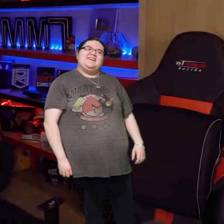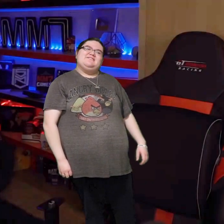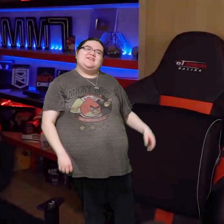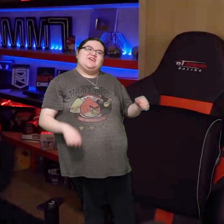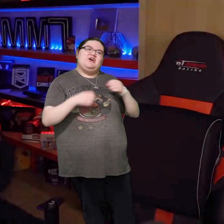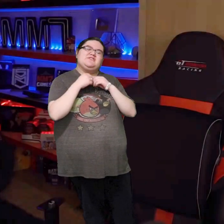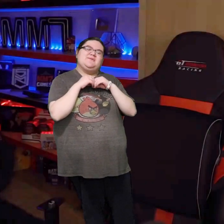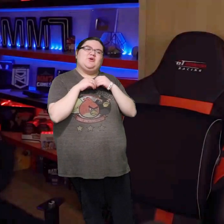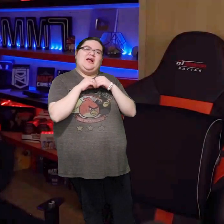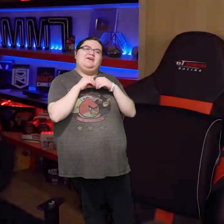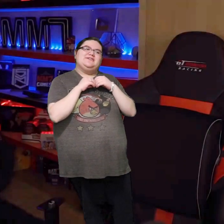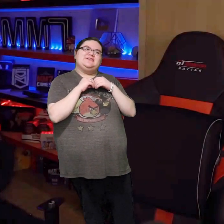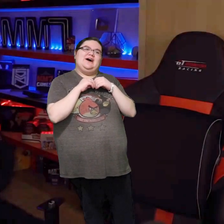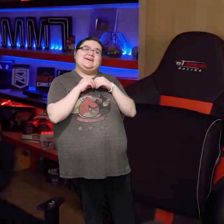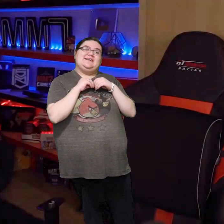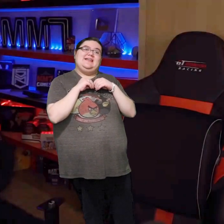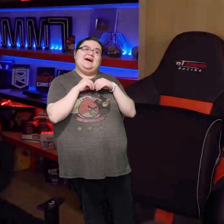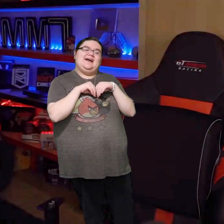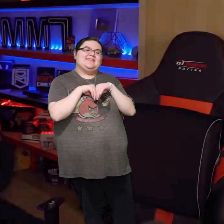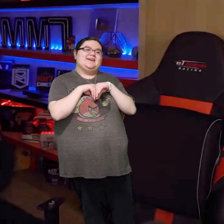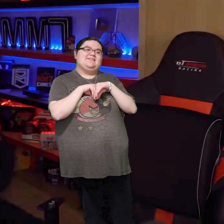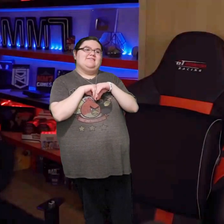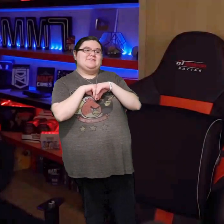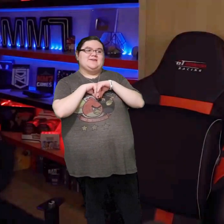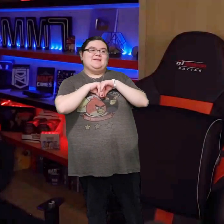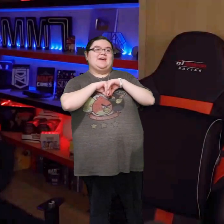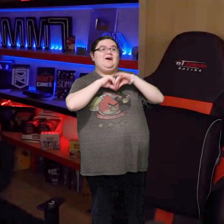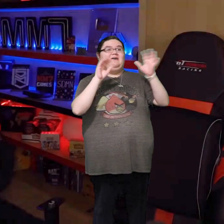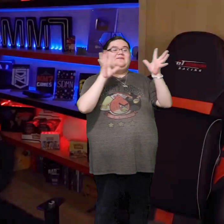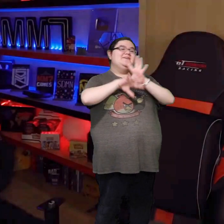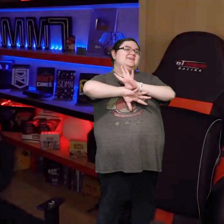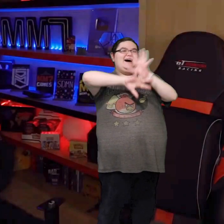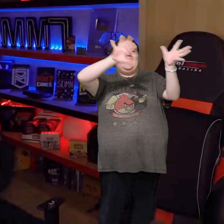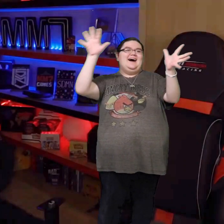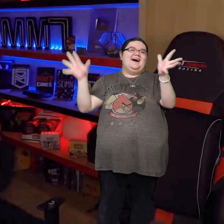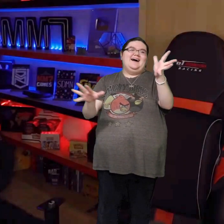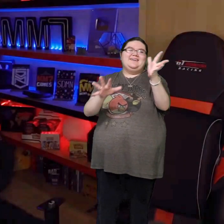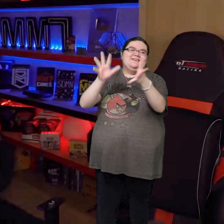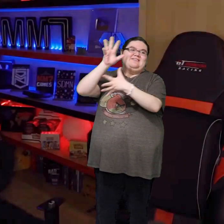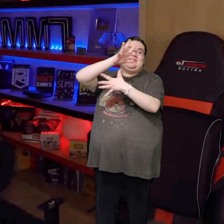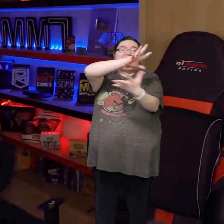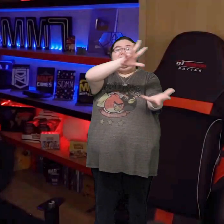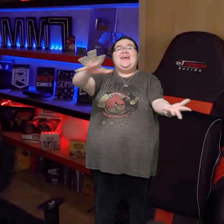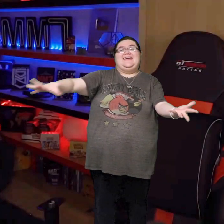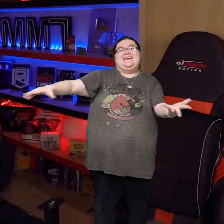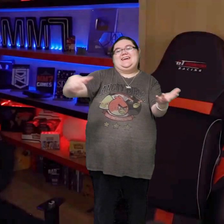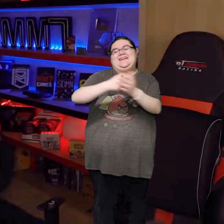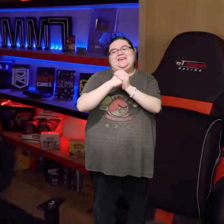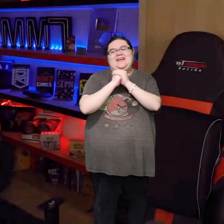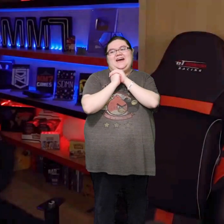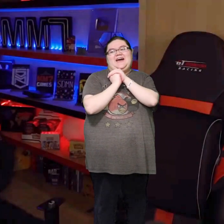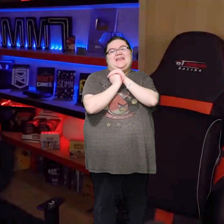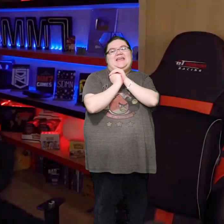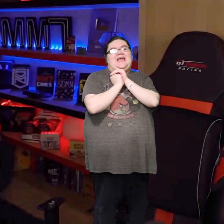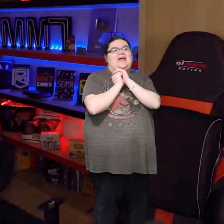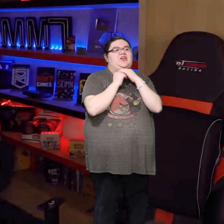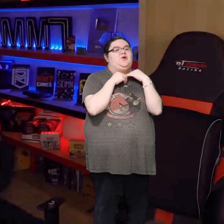I thought it was gonna go somewhere else. Not gonna lie, I thought it was gonna be like, oh, ha ha ha, they're fake.